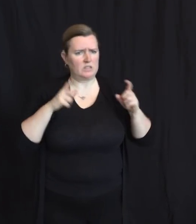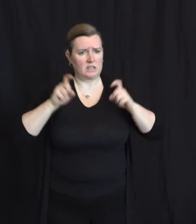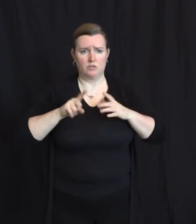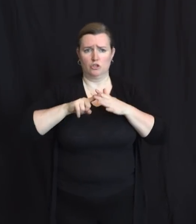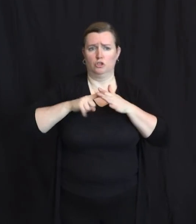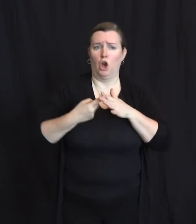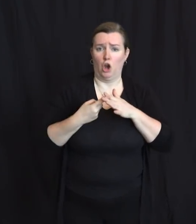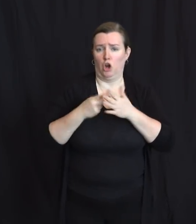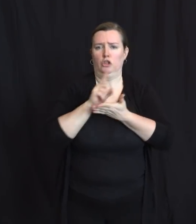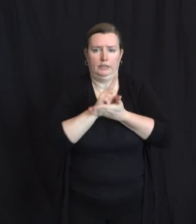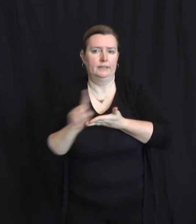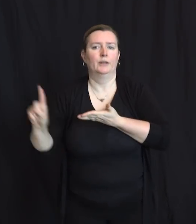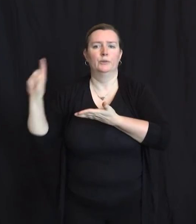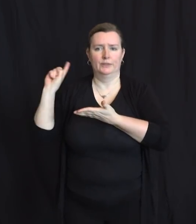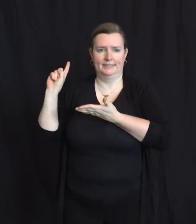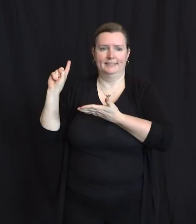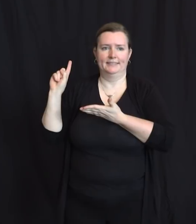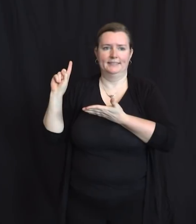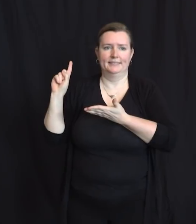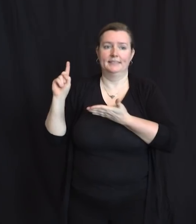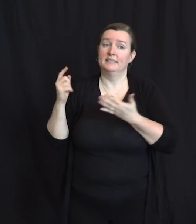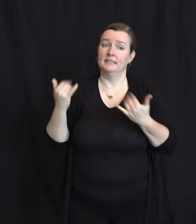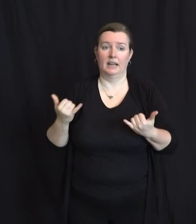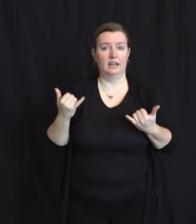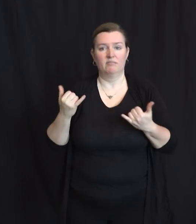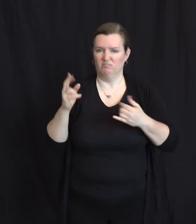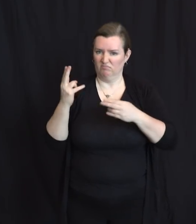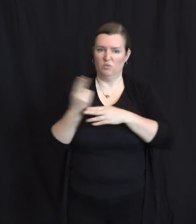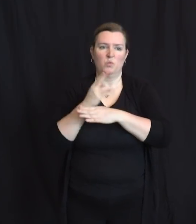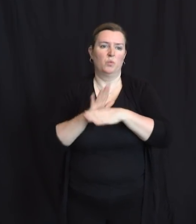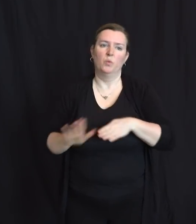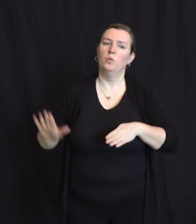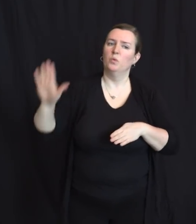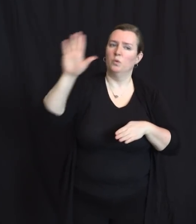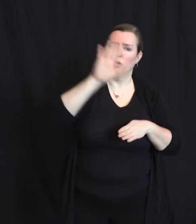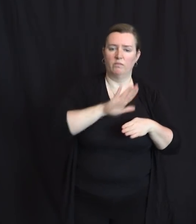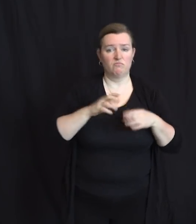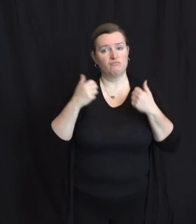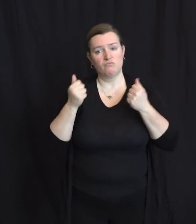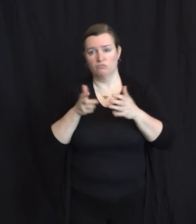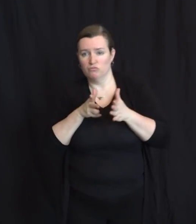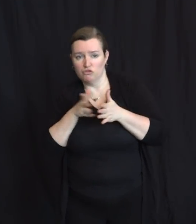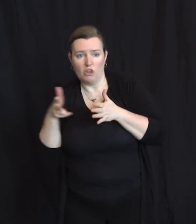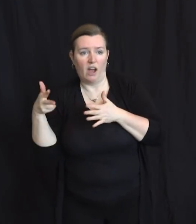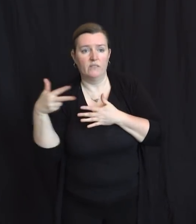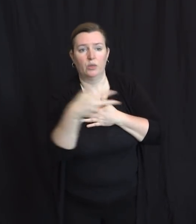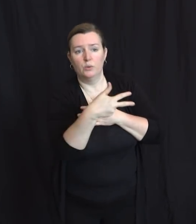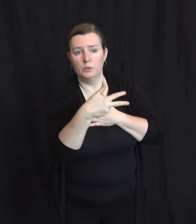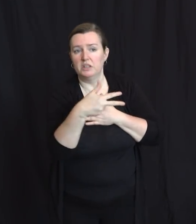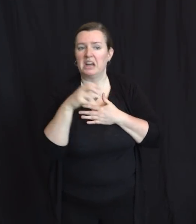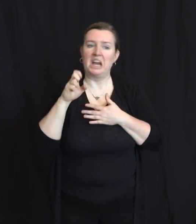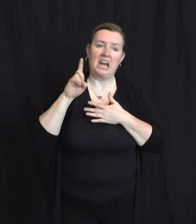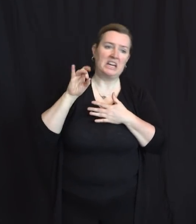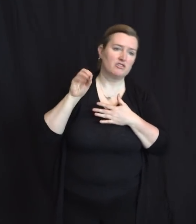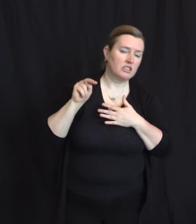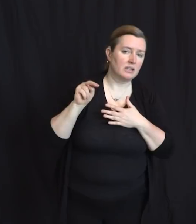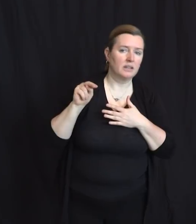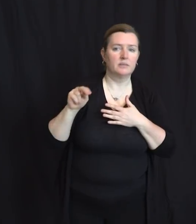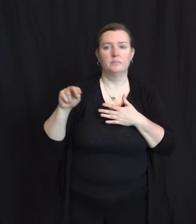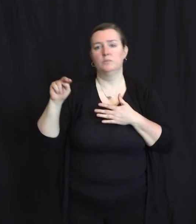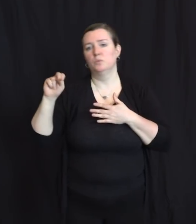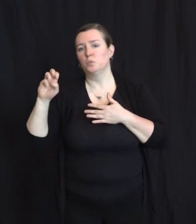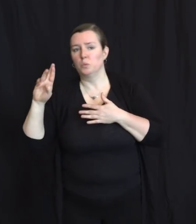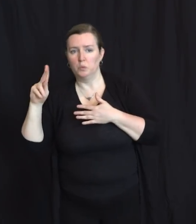County. Right now, it's being used live in drive-throughs in Edison, South Brunswick, in PBA, Police